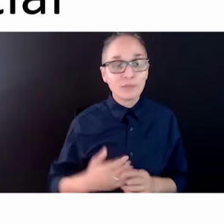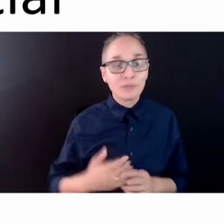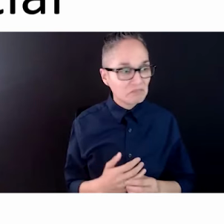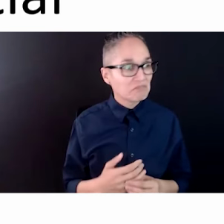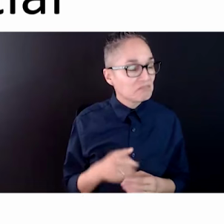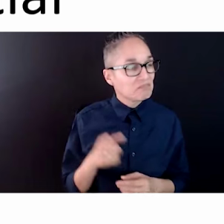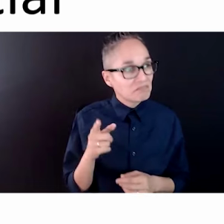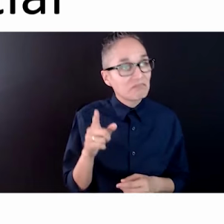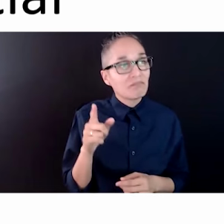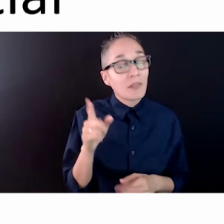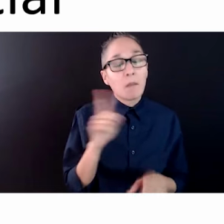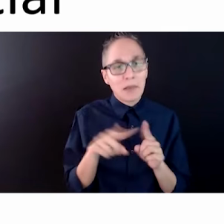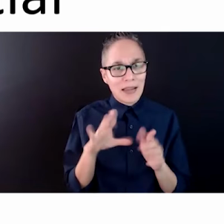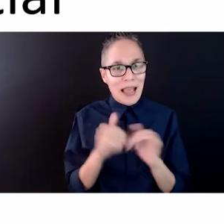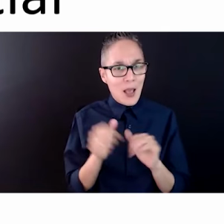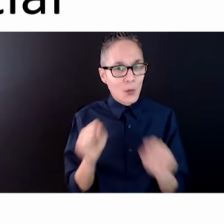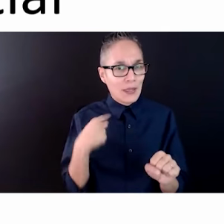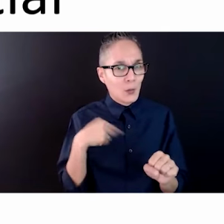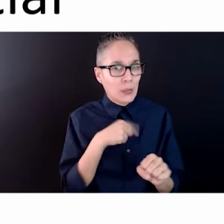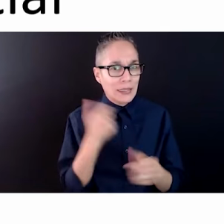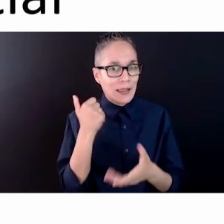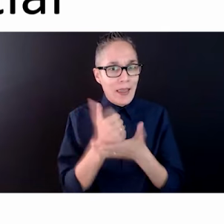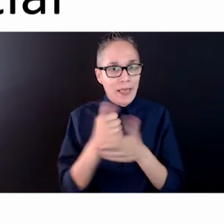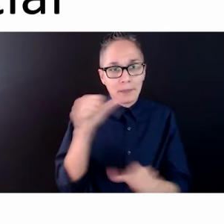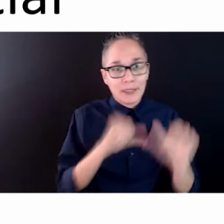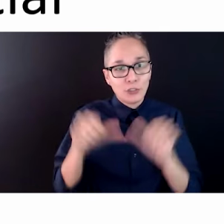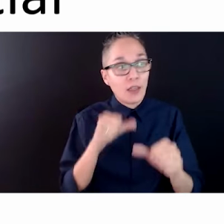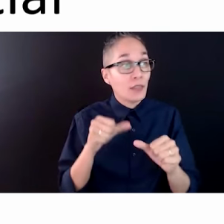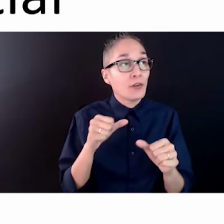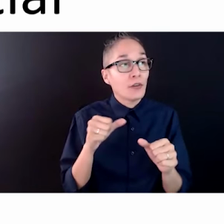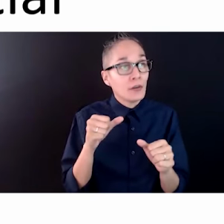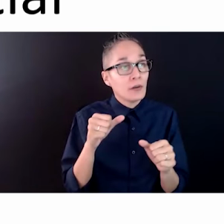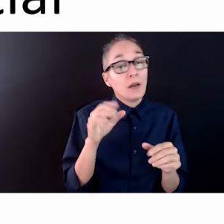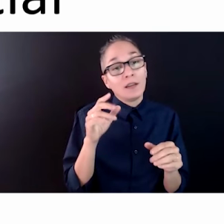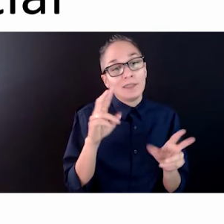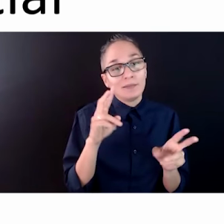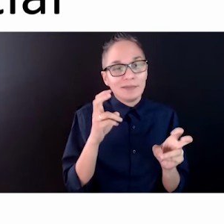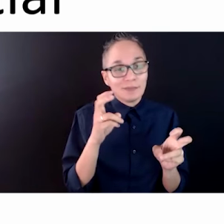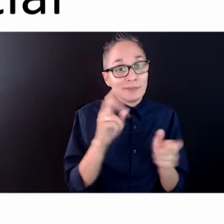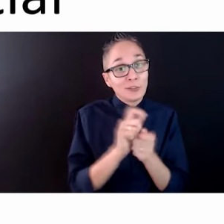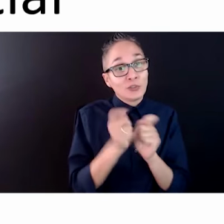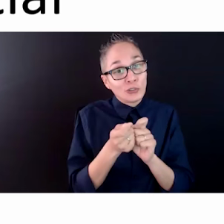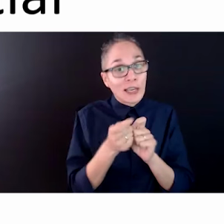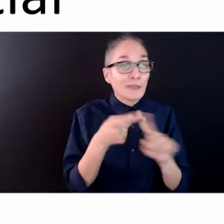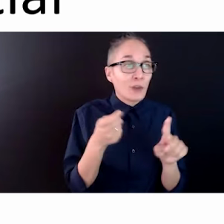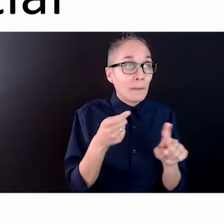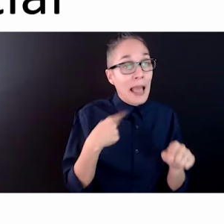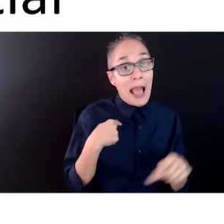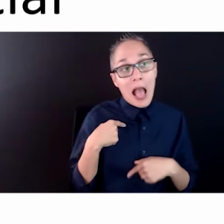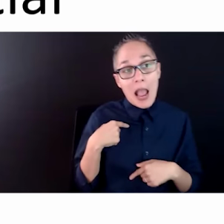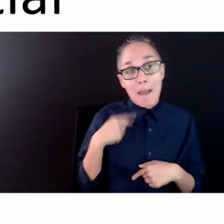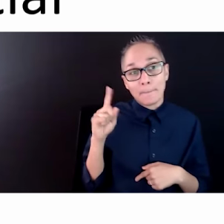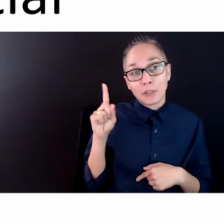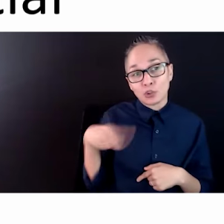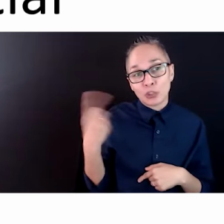good correction. But how do we help each other move from I'm just? And what I mean by that is I'm just,